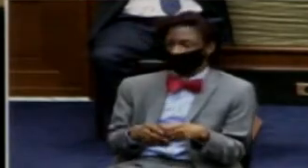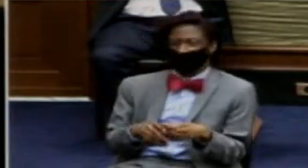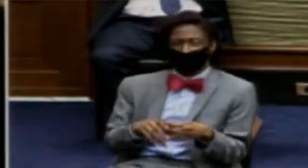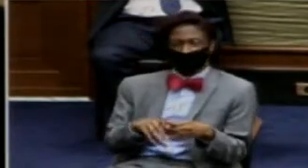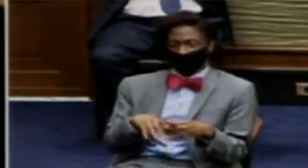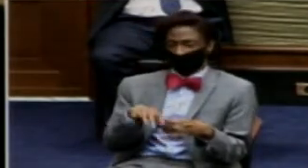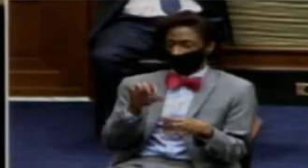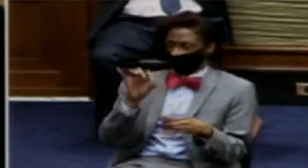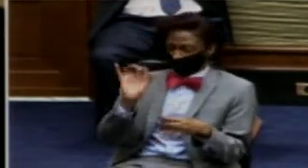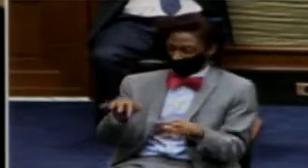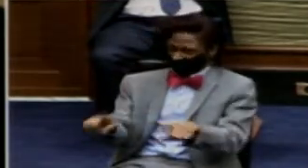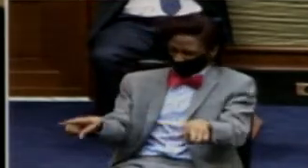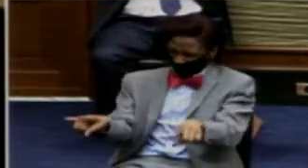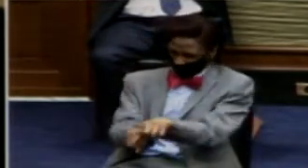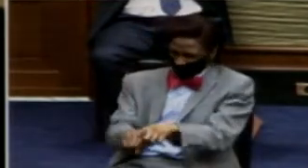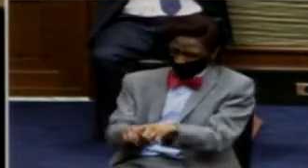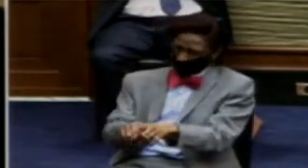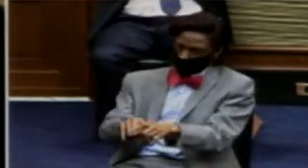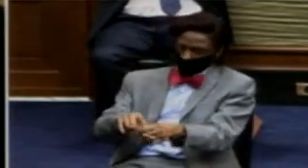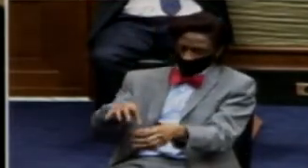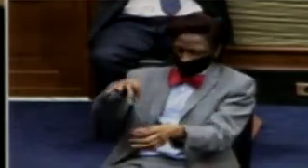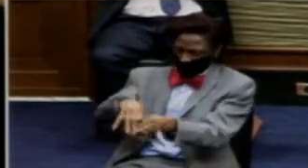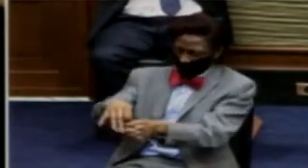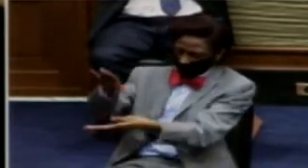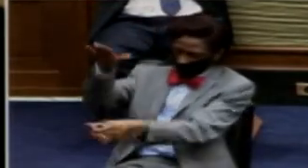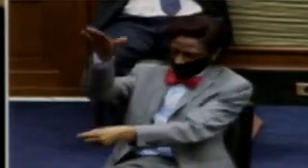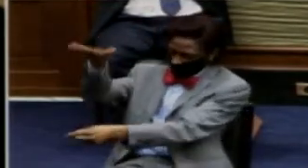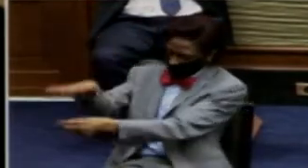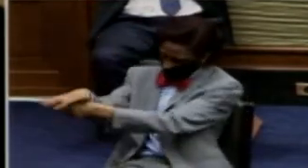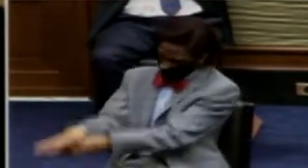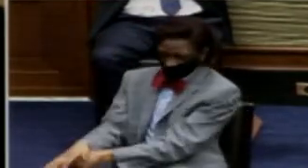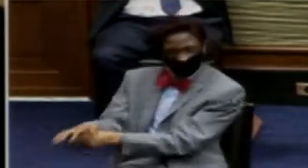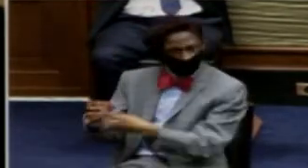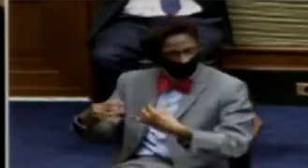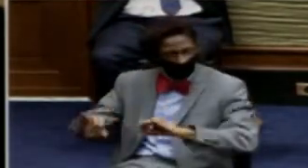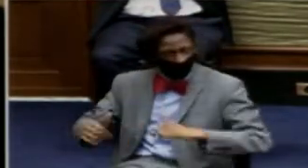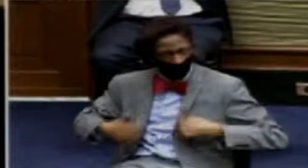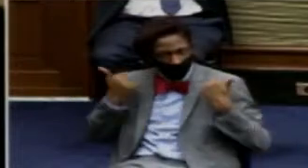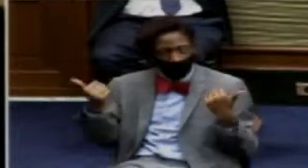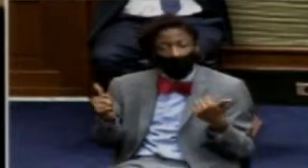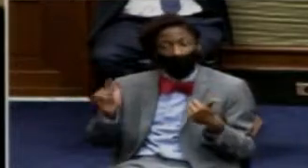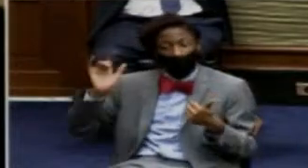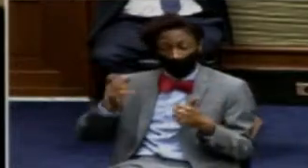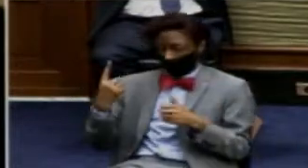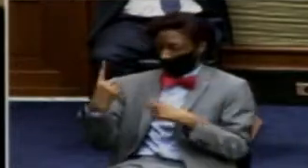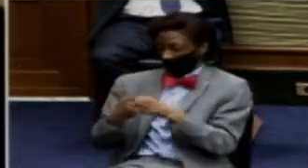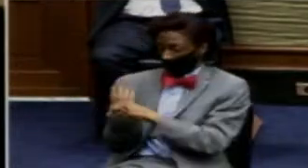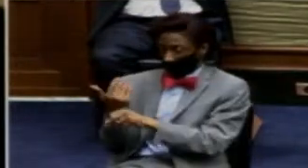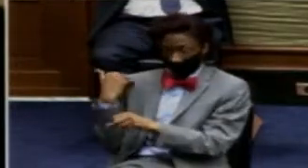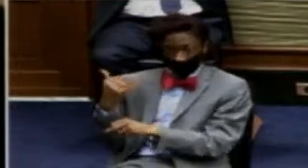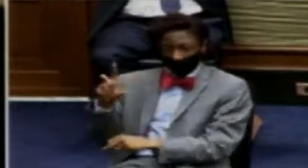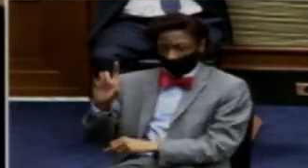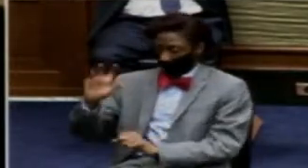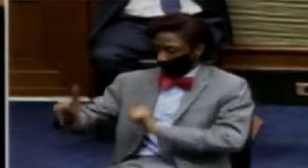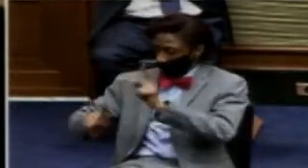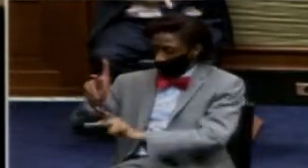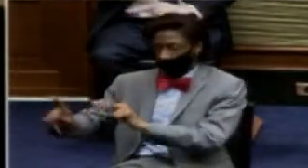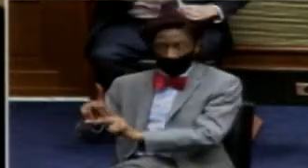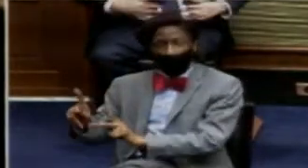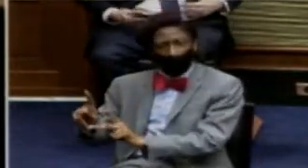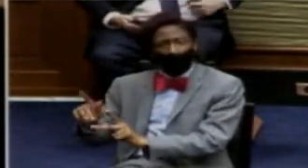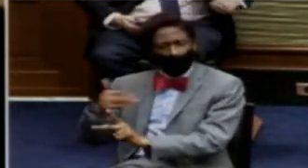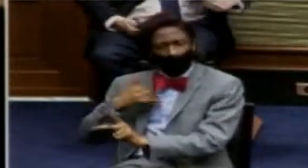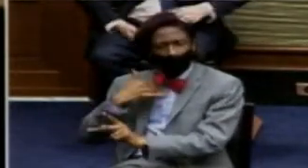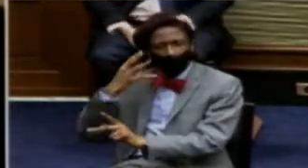racial voter suppression persists. In the past year, D.C. residents have been subjected to several